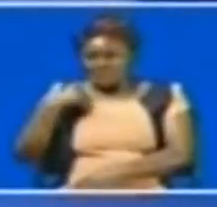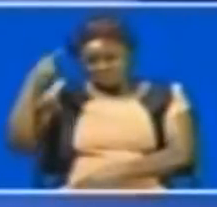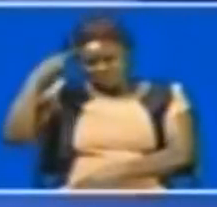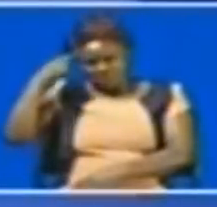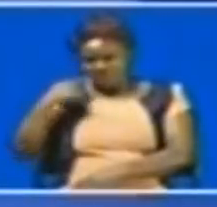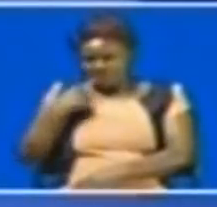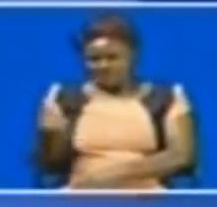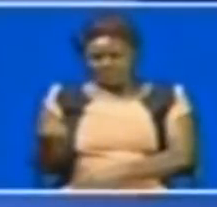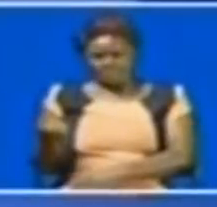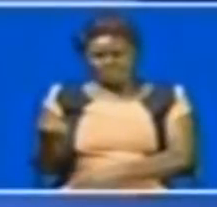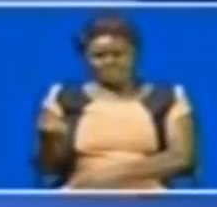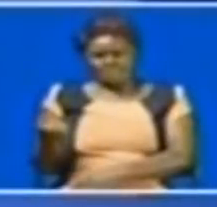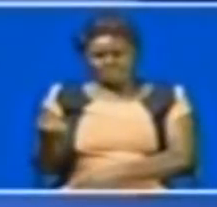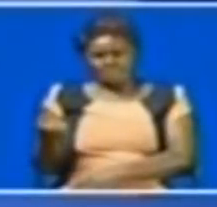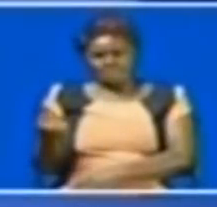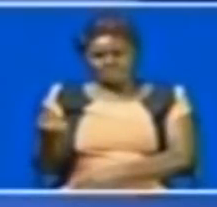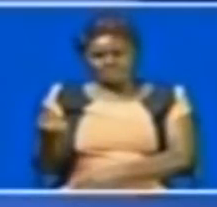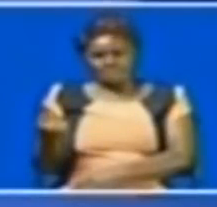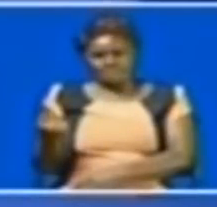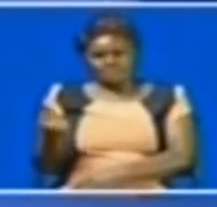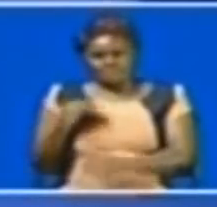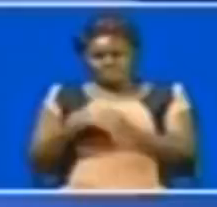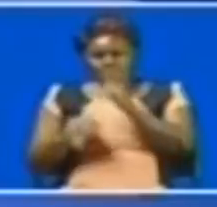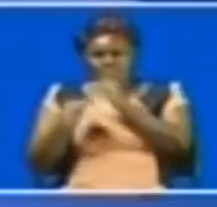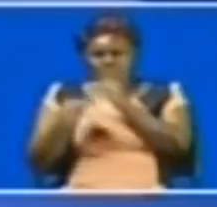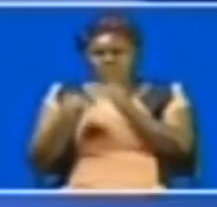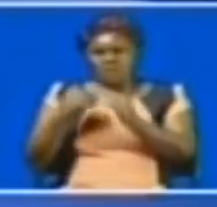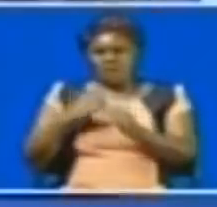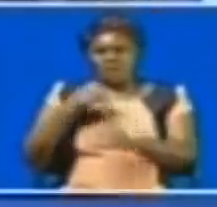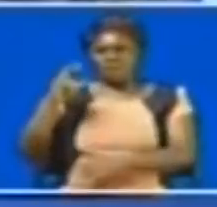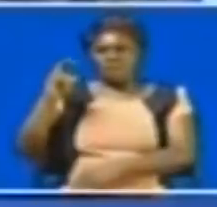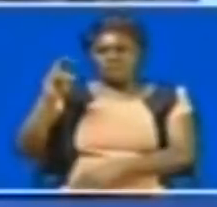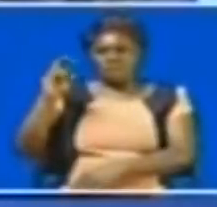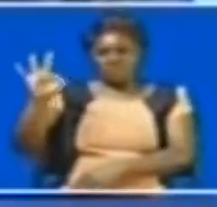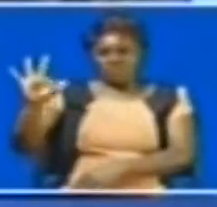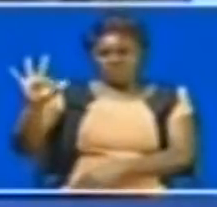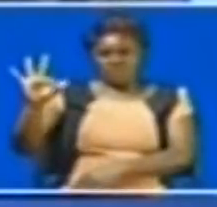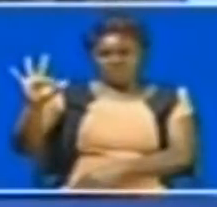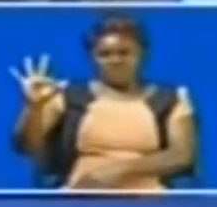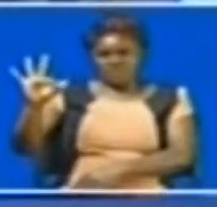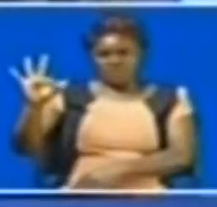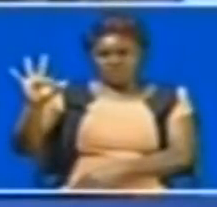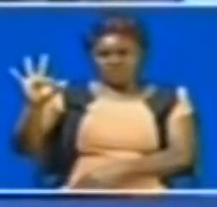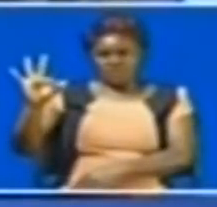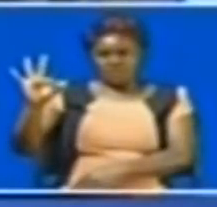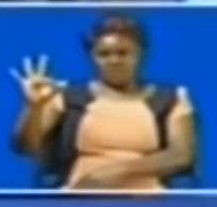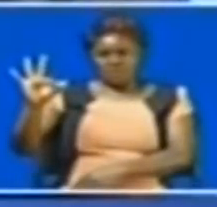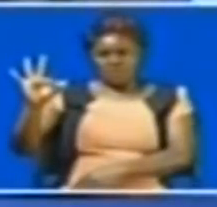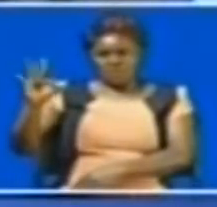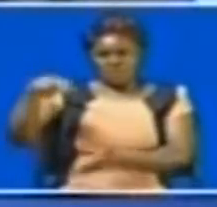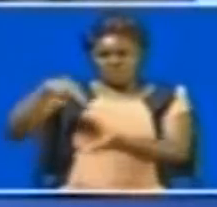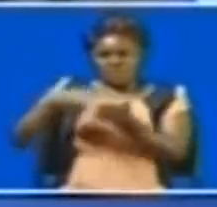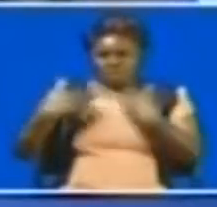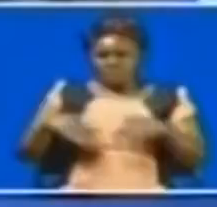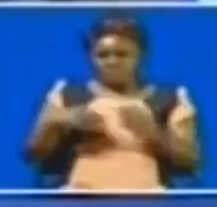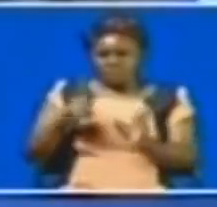said that at the minimum, mm-hmm. we must have at least the three candidates participating.